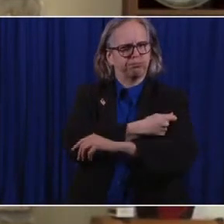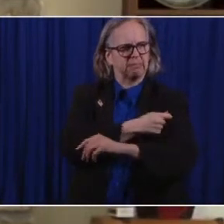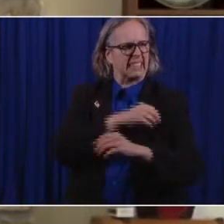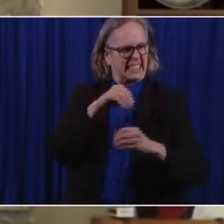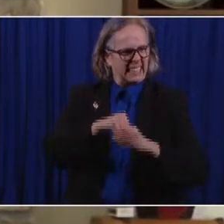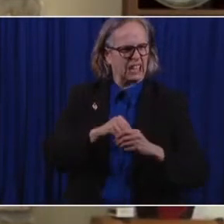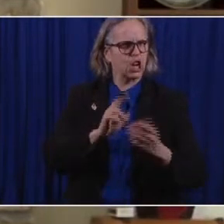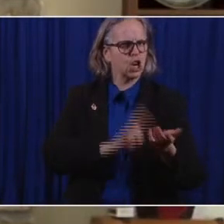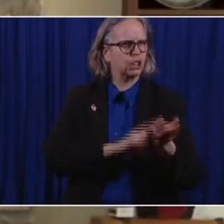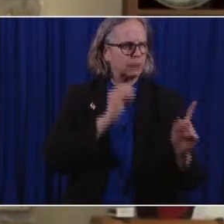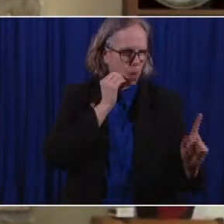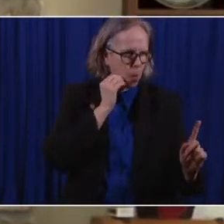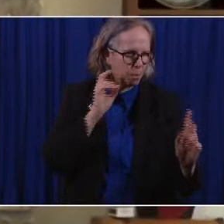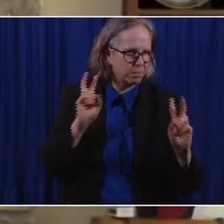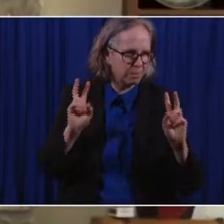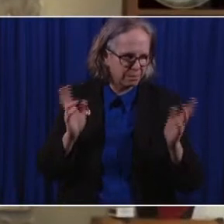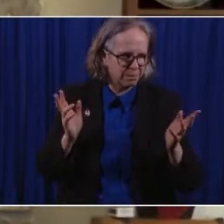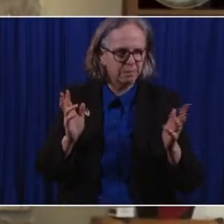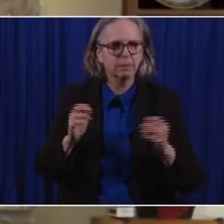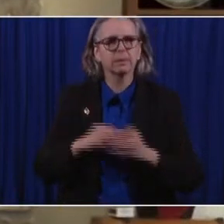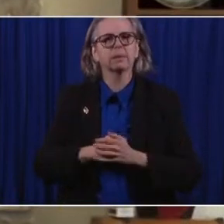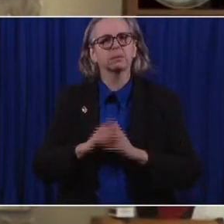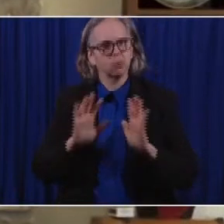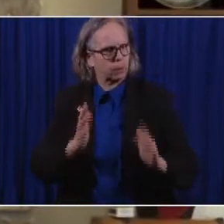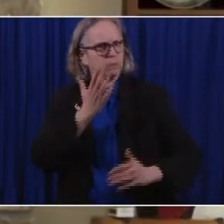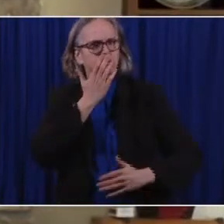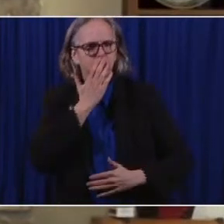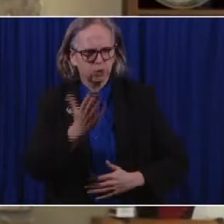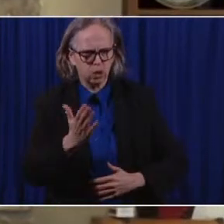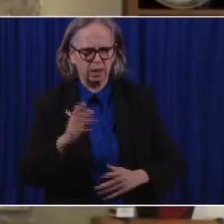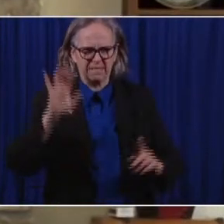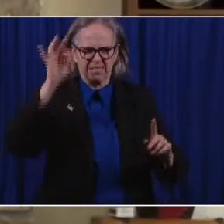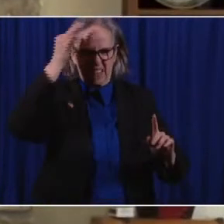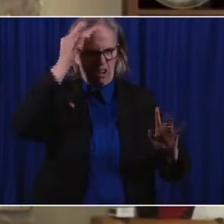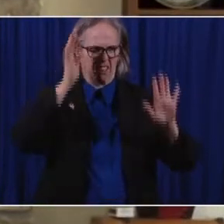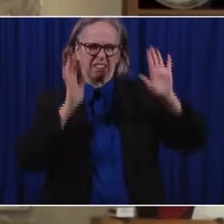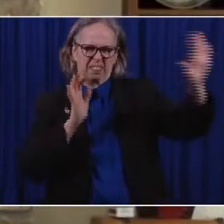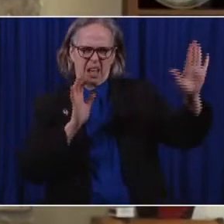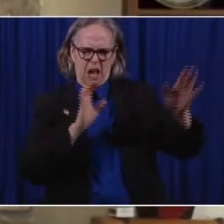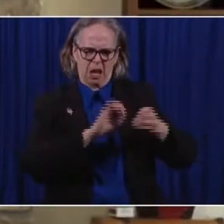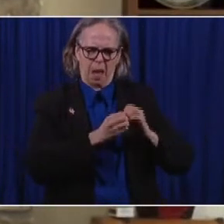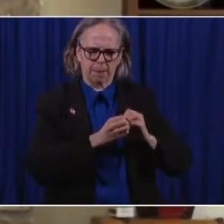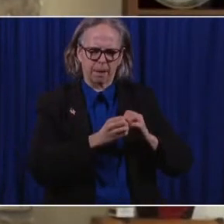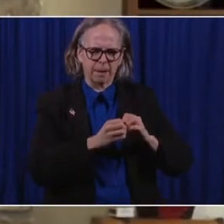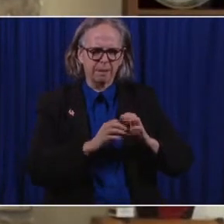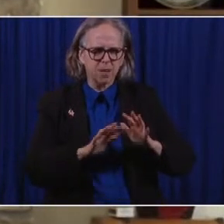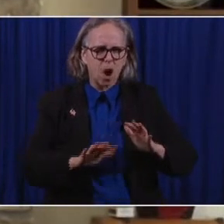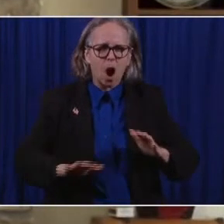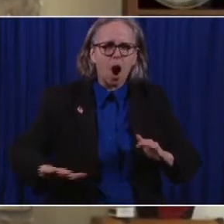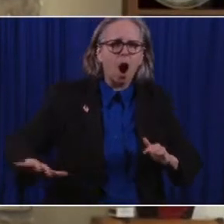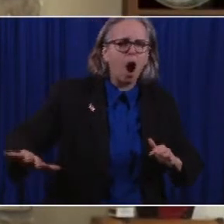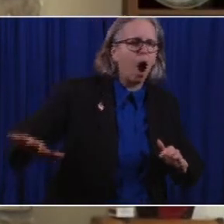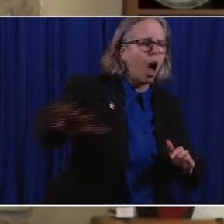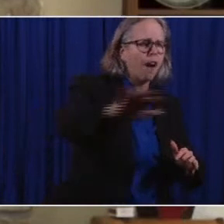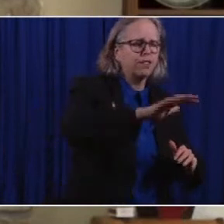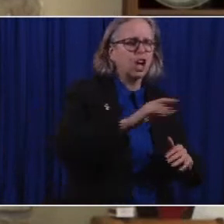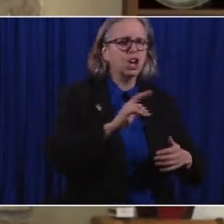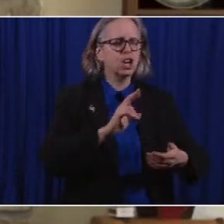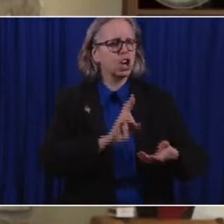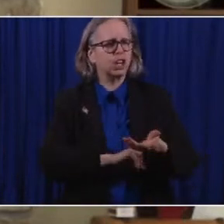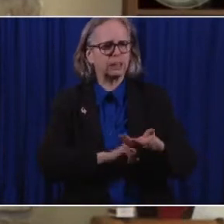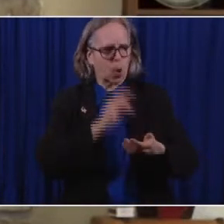population. We're over 8% of that number of vaccinations in nursing homes. So done very well